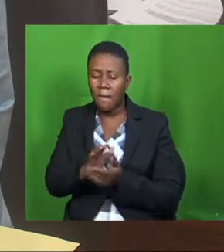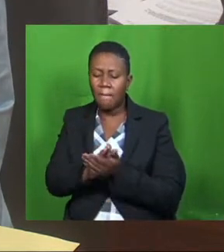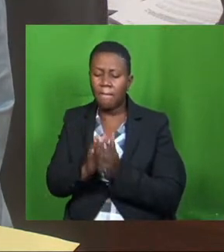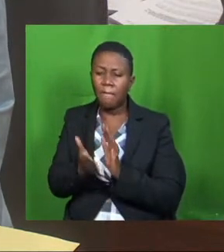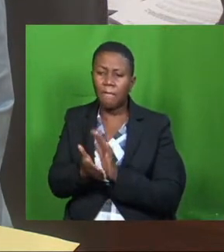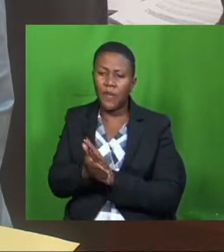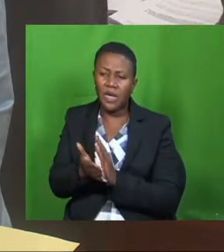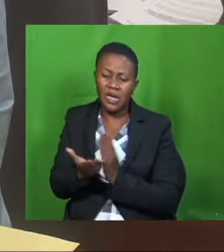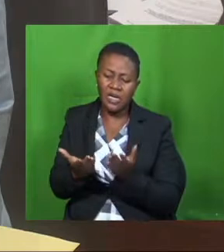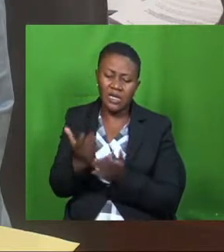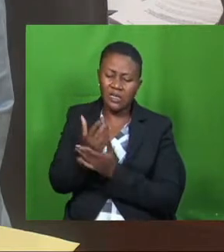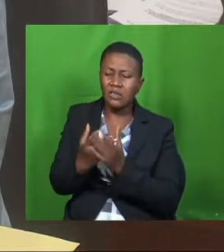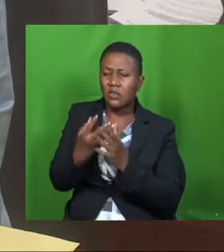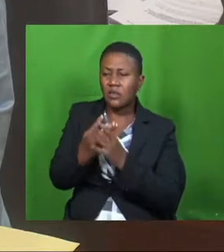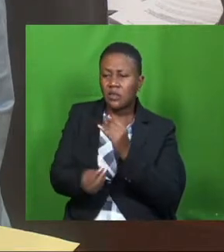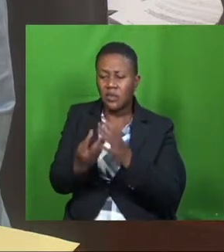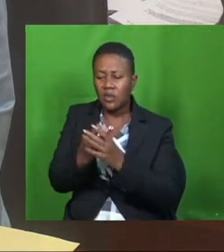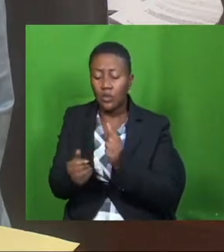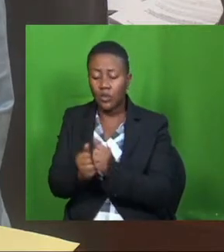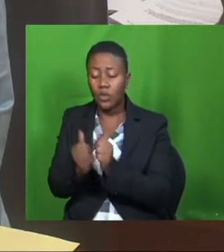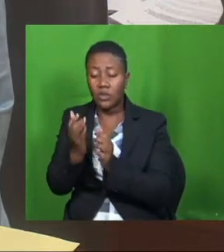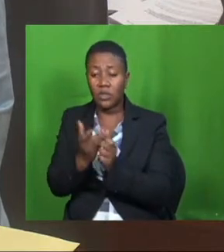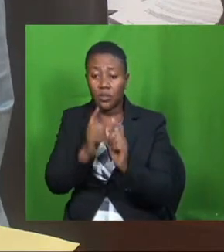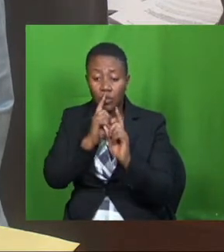Mr. Speaker, I'm addressing the Minority Leader.